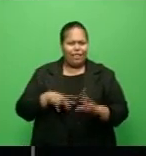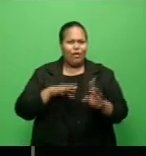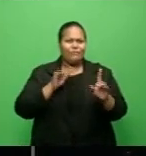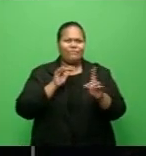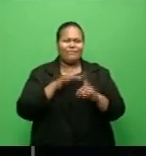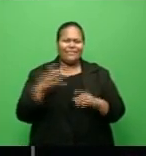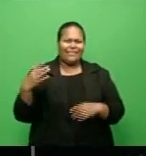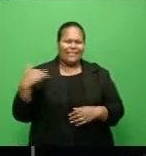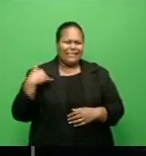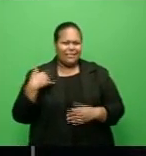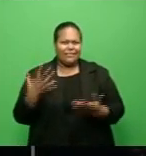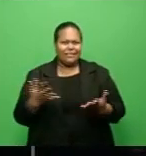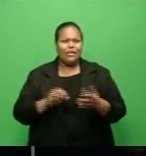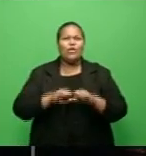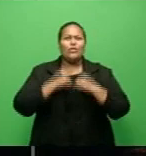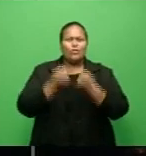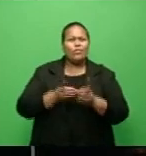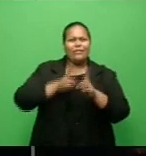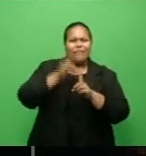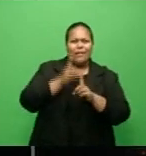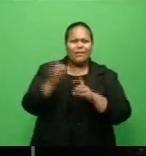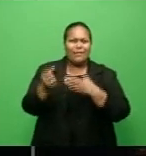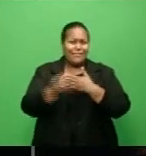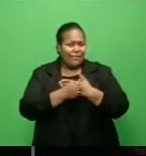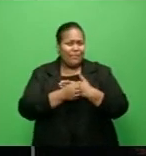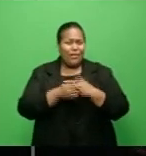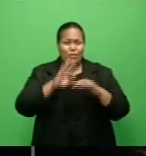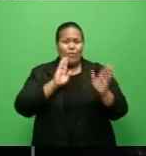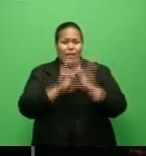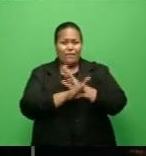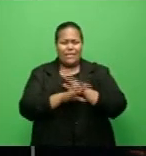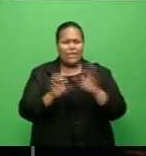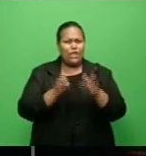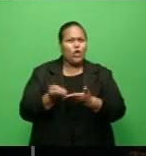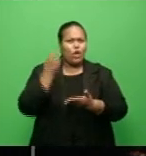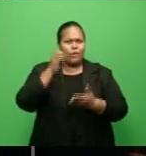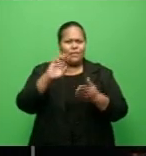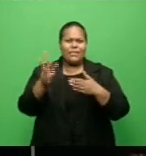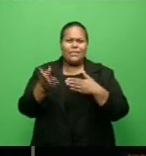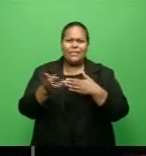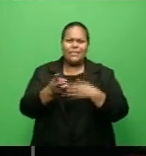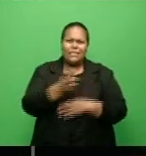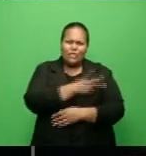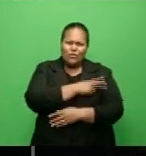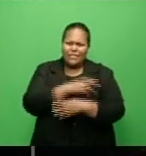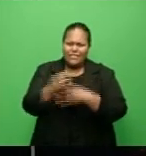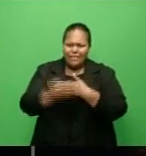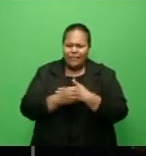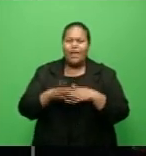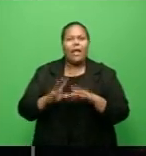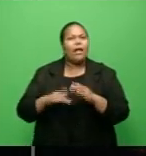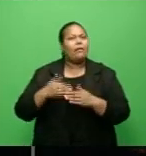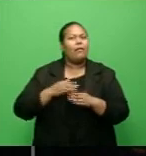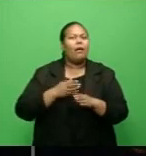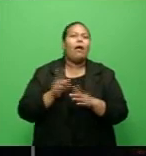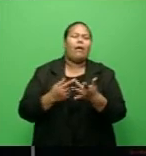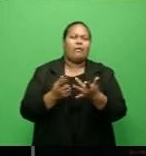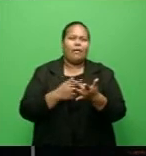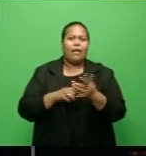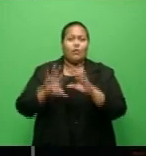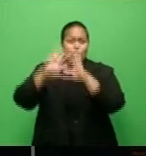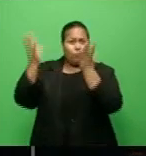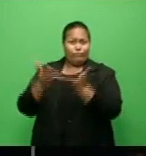development, safety, privacy, their economic security and beyond. Kelly Vavala reports the impact of this global crisis for some children